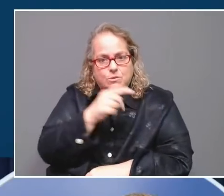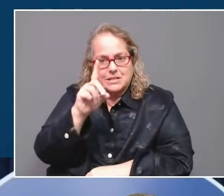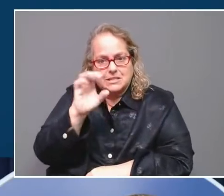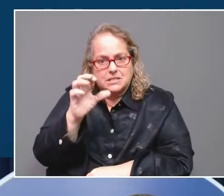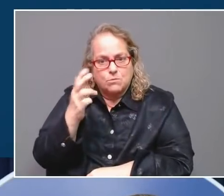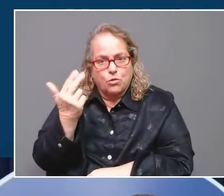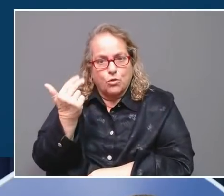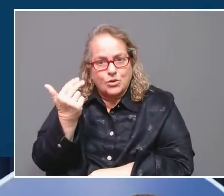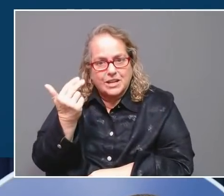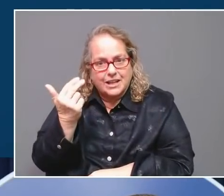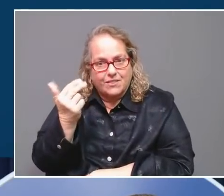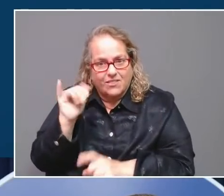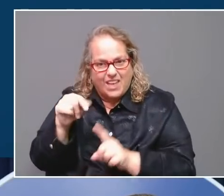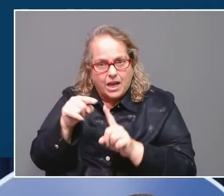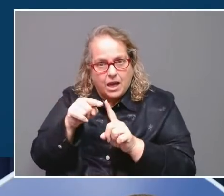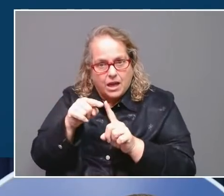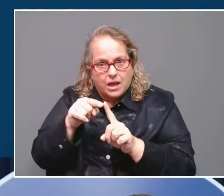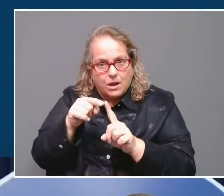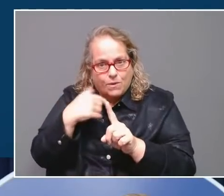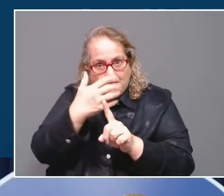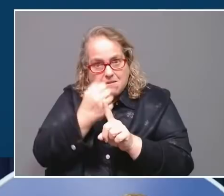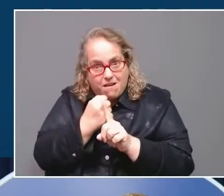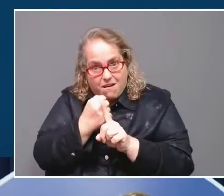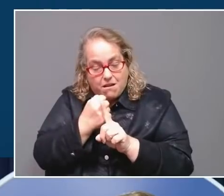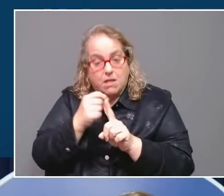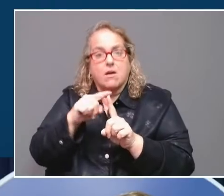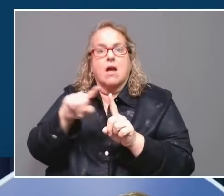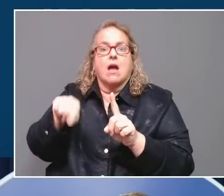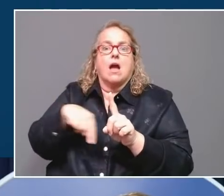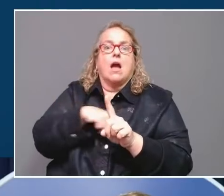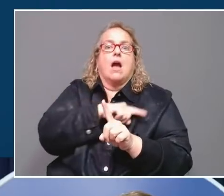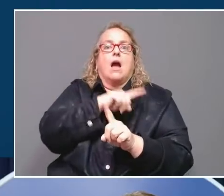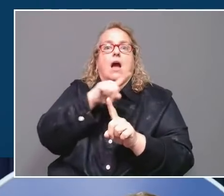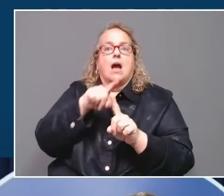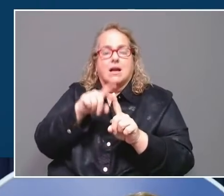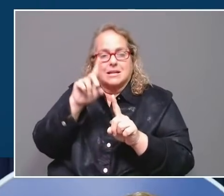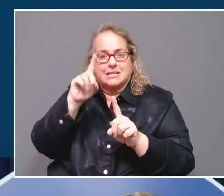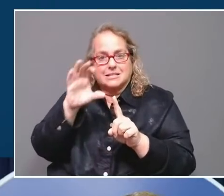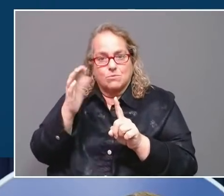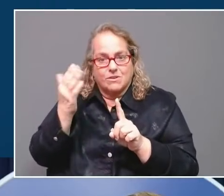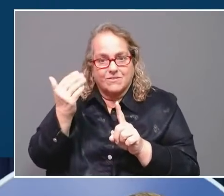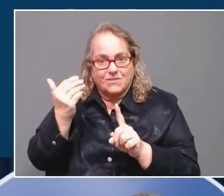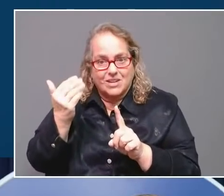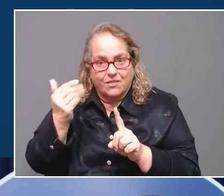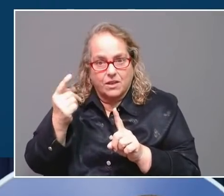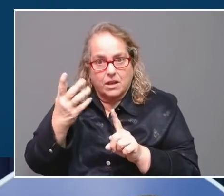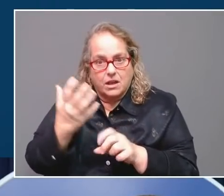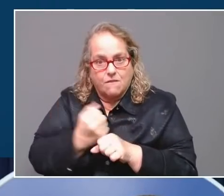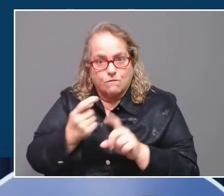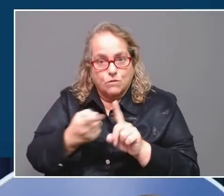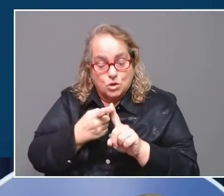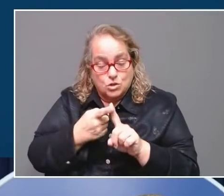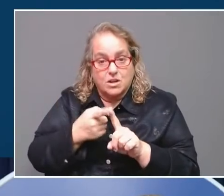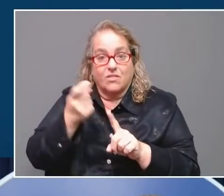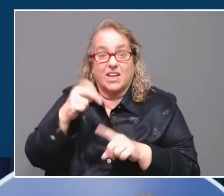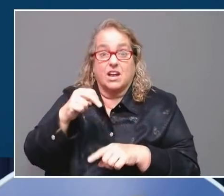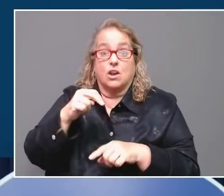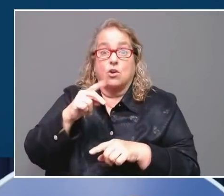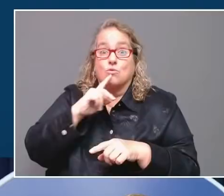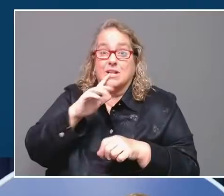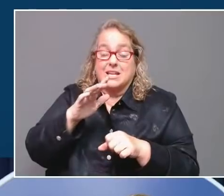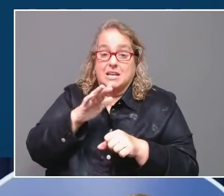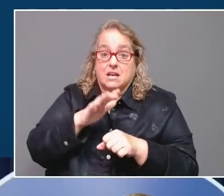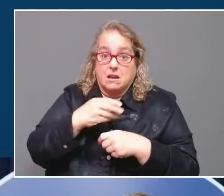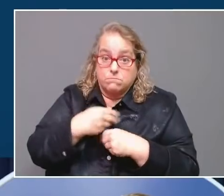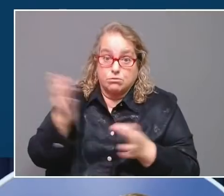It hadn't been a year since the very first person who got a vaccine. That's December 15th. They weren't widely available really until March to the public. We